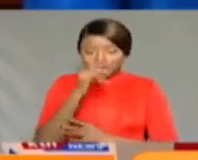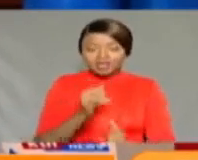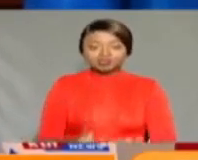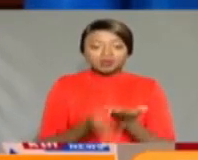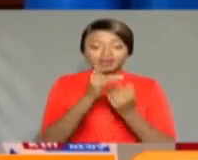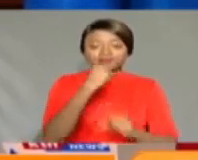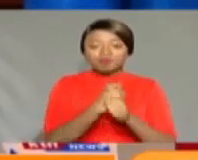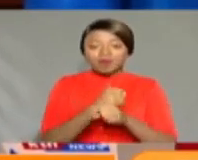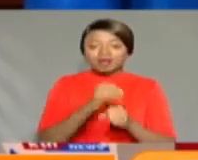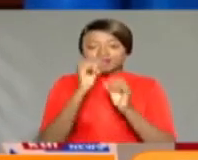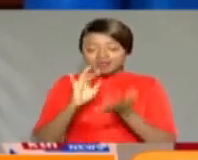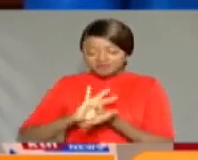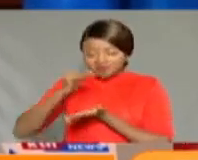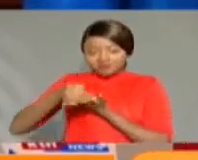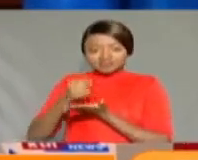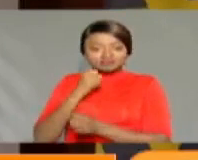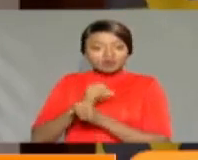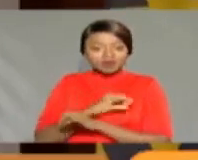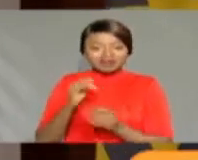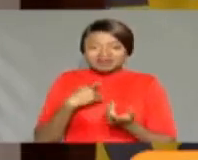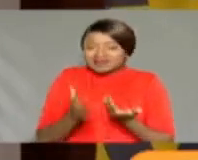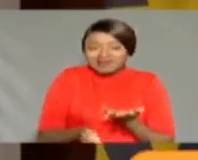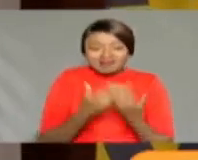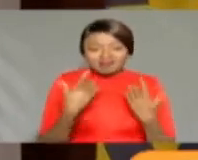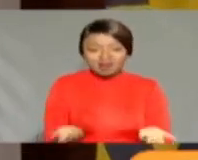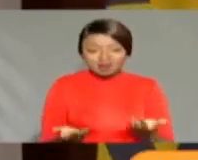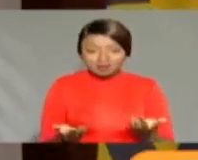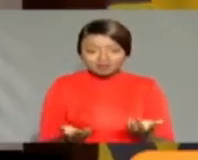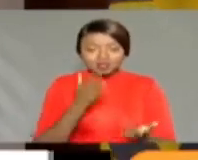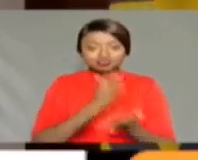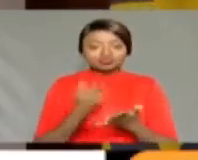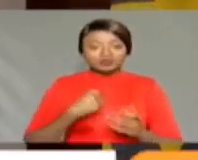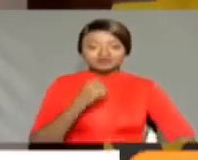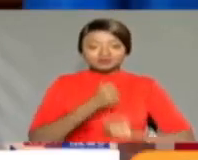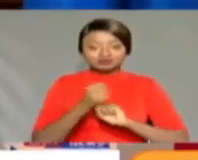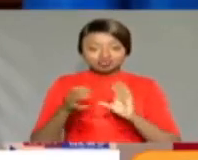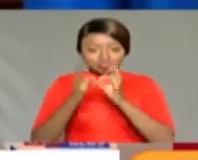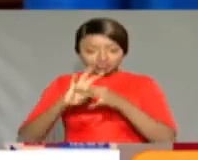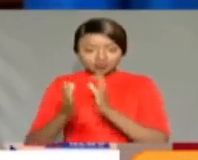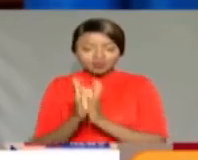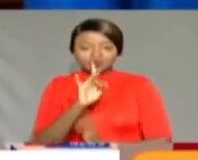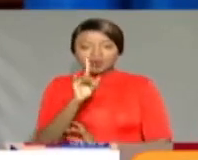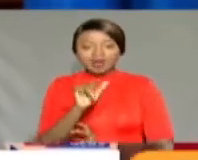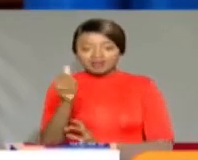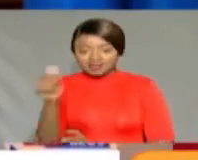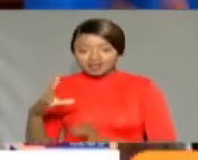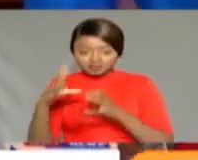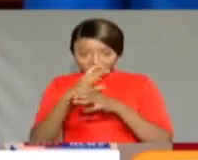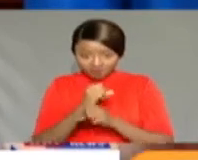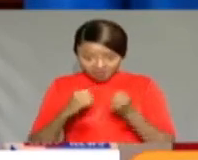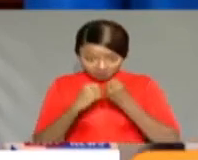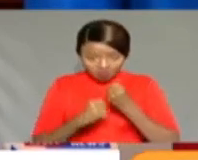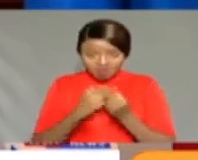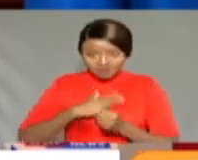So if the fund does not work, then what will work? Tumejoin na federation zingine, na tuongea na one voice. Tunataka PS atueleze